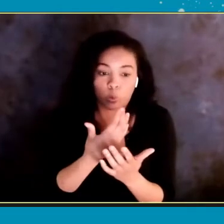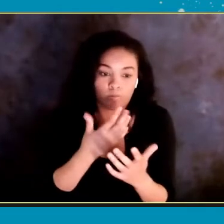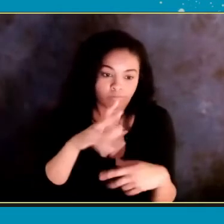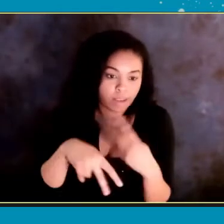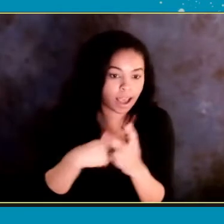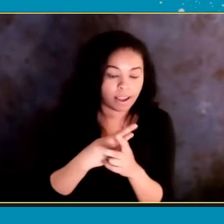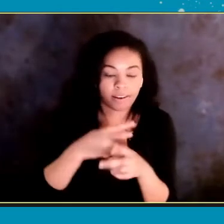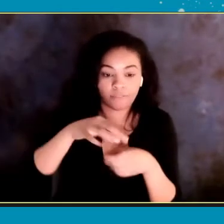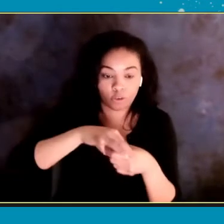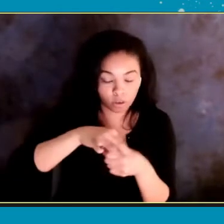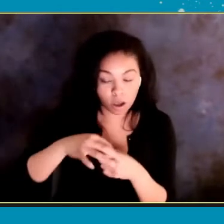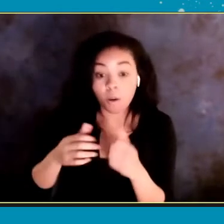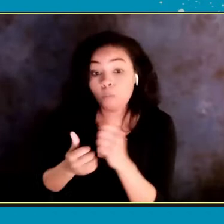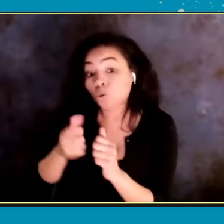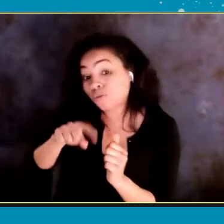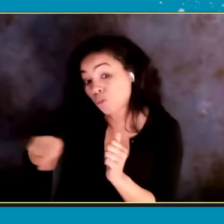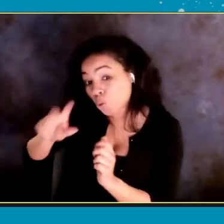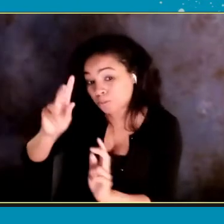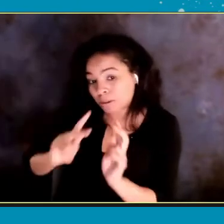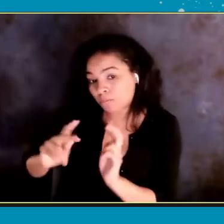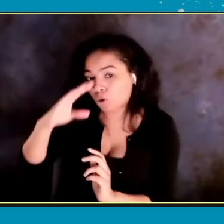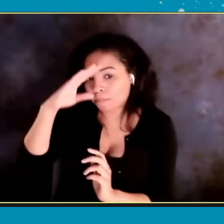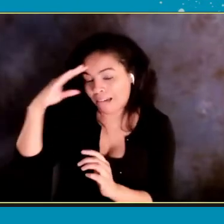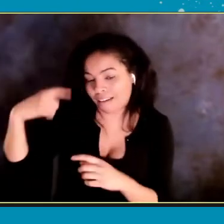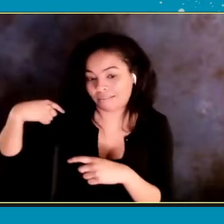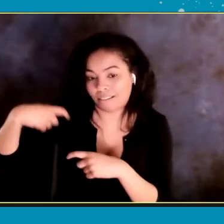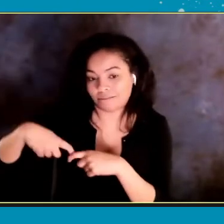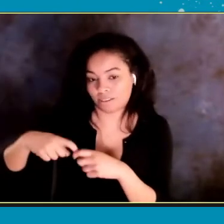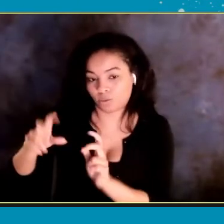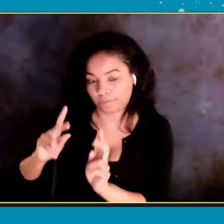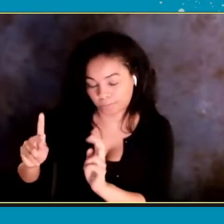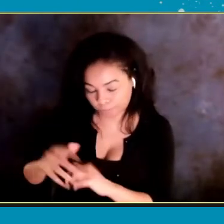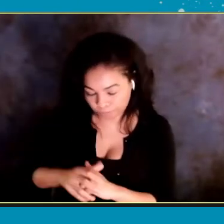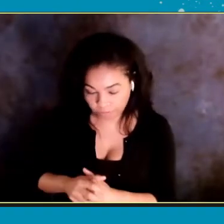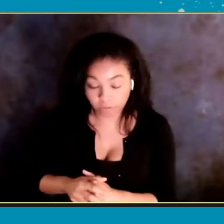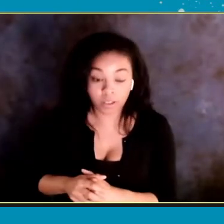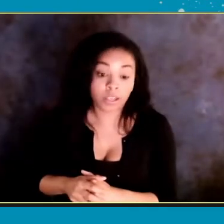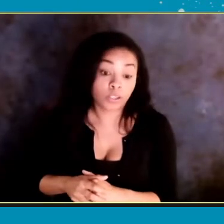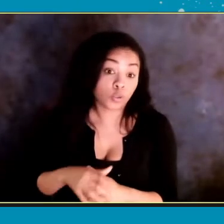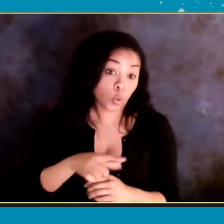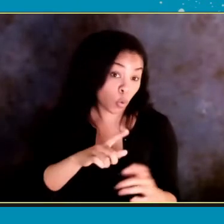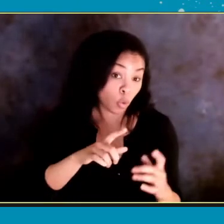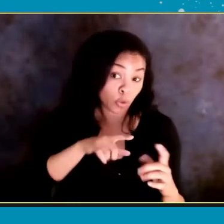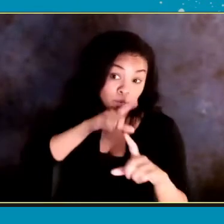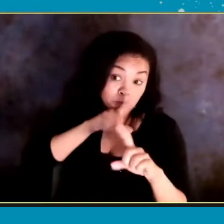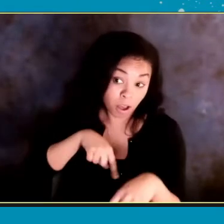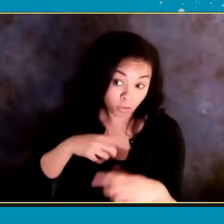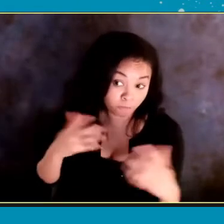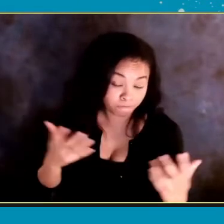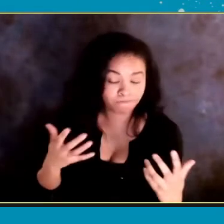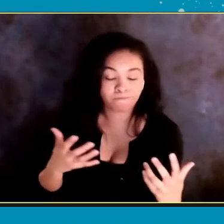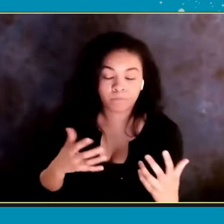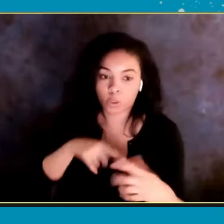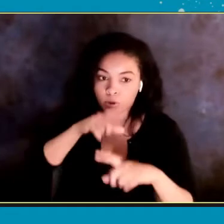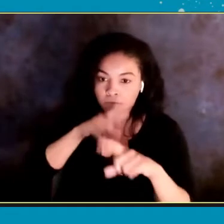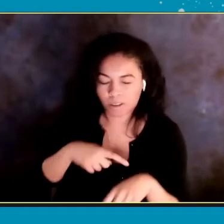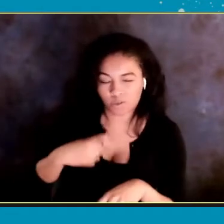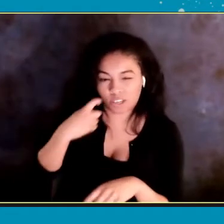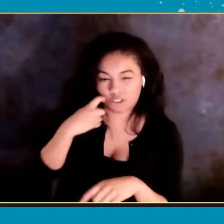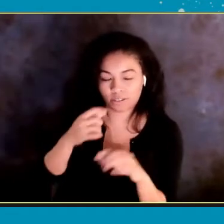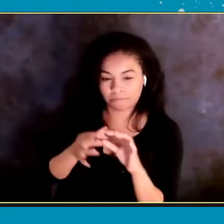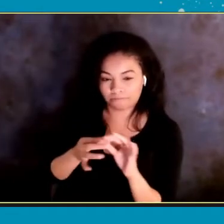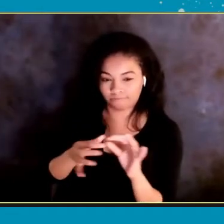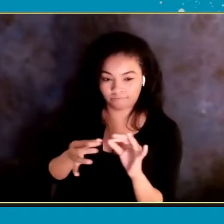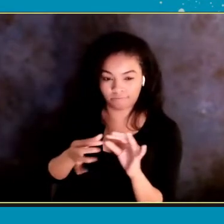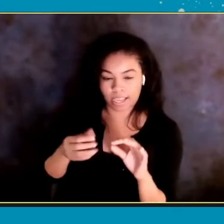people were people of color, Black and Latino people. And so the response to that was the response that was mentioned in